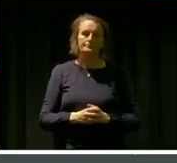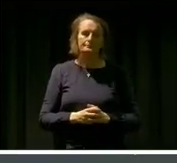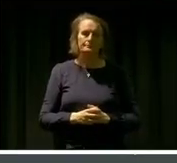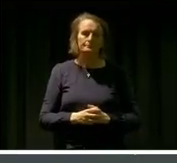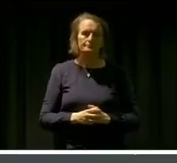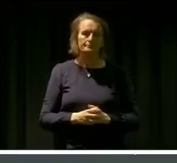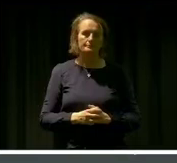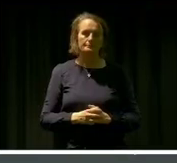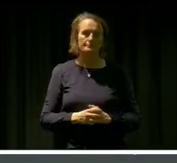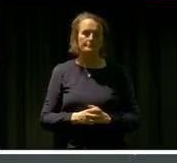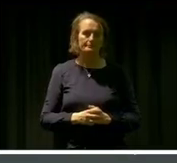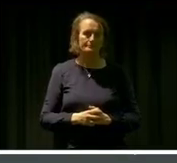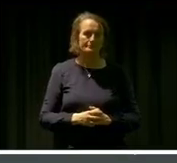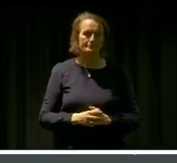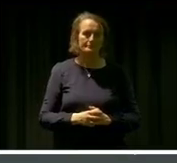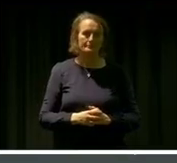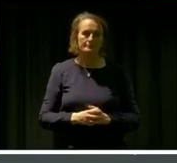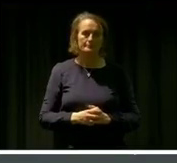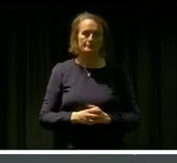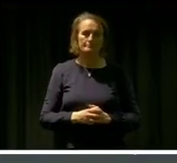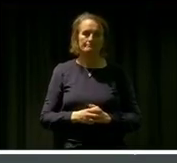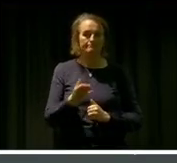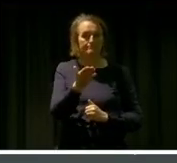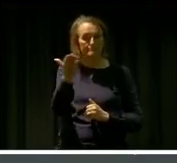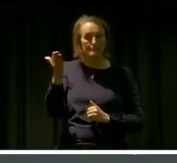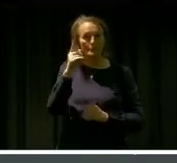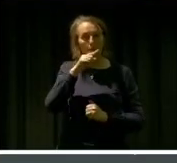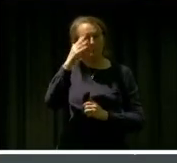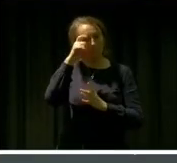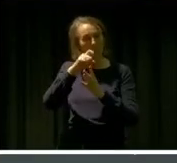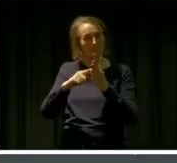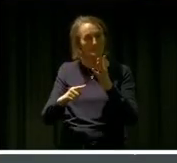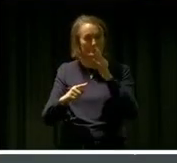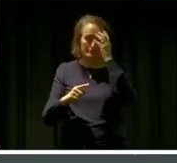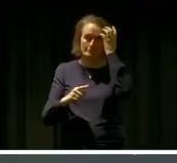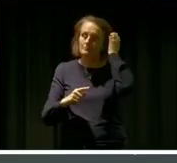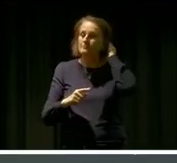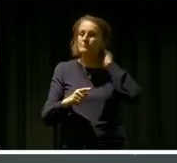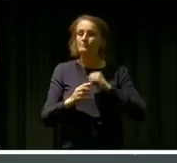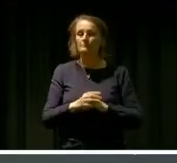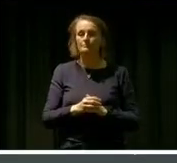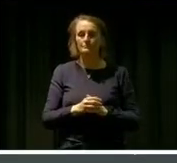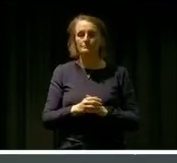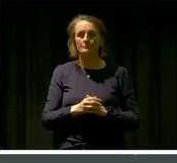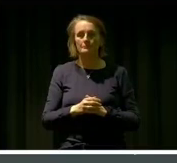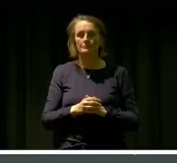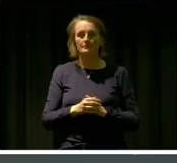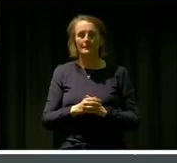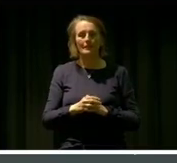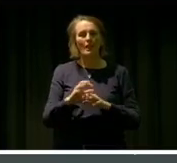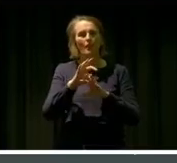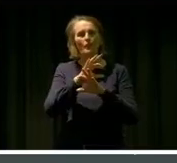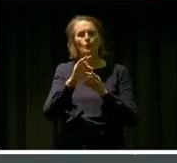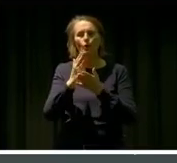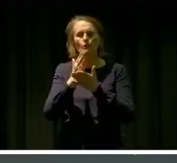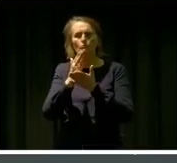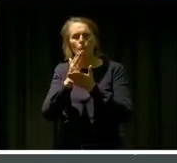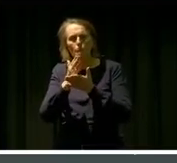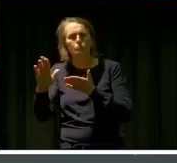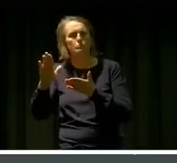also suggests that people with intellectual disability are not excluded from the broader guidelines, but specific needs are